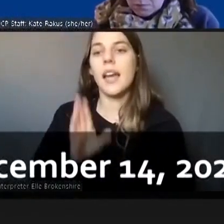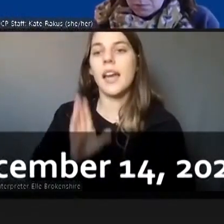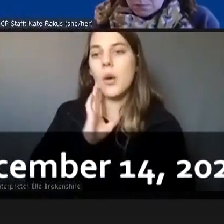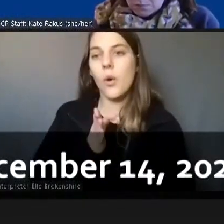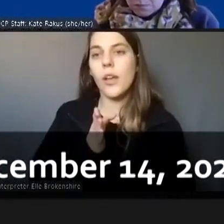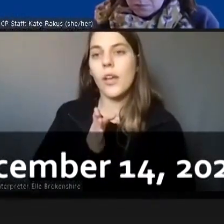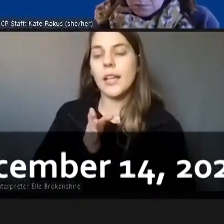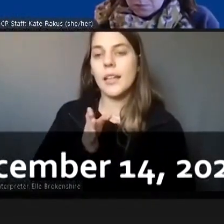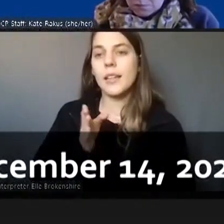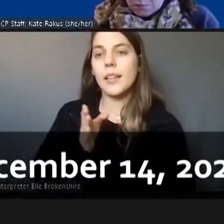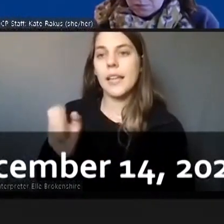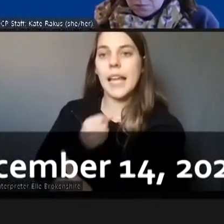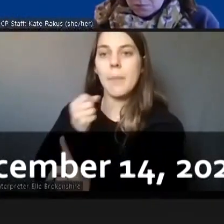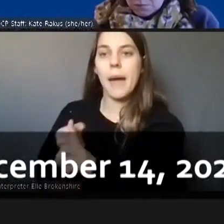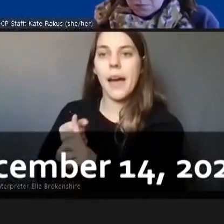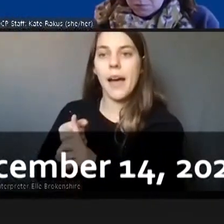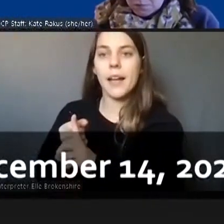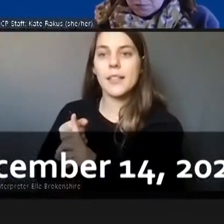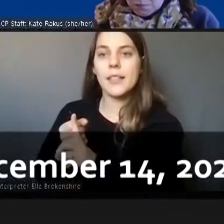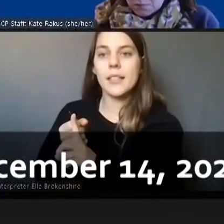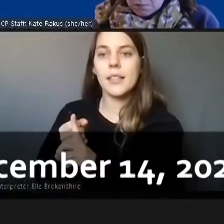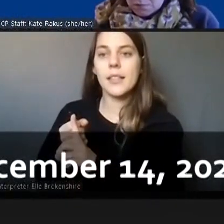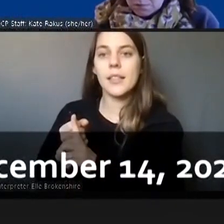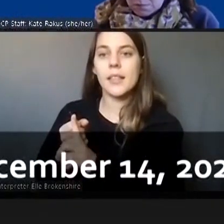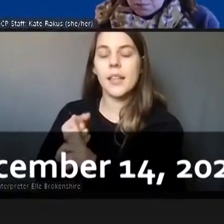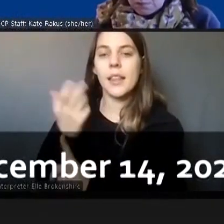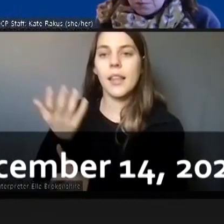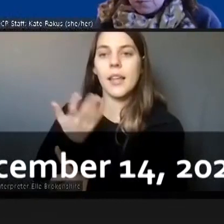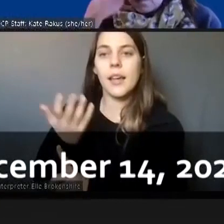impact on the